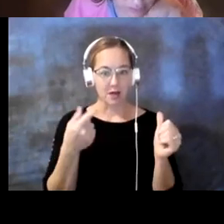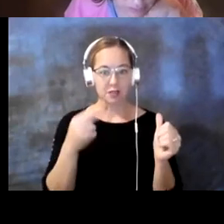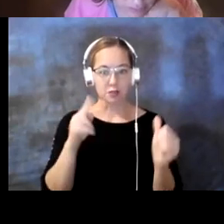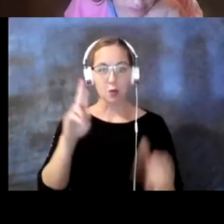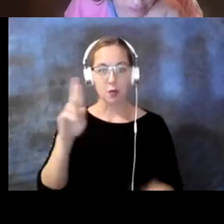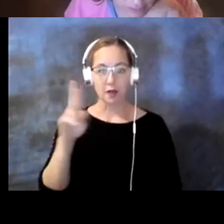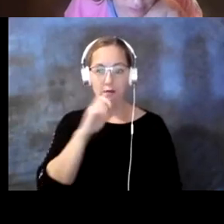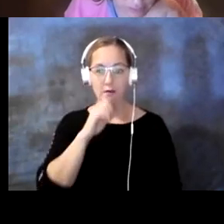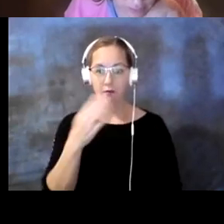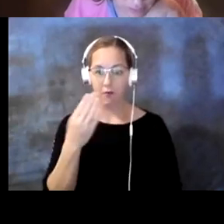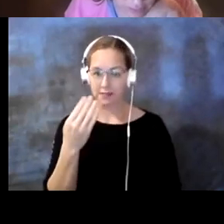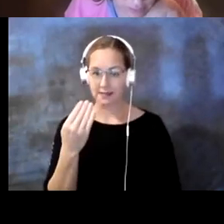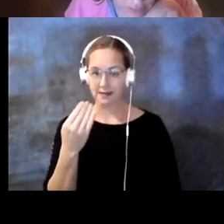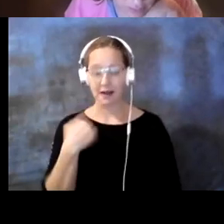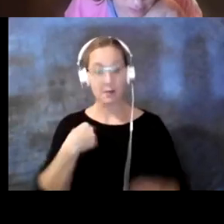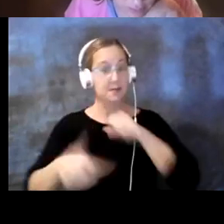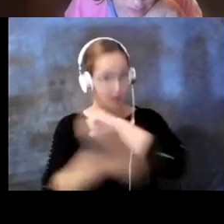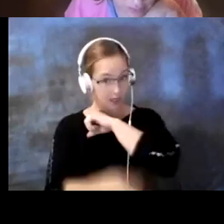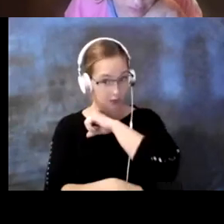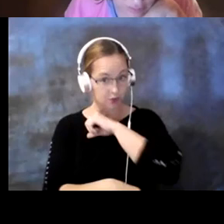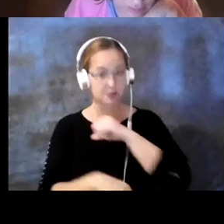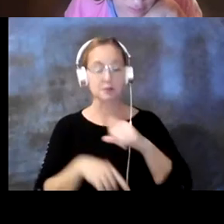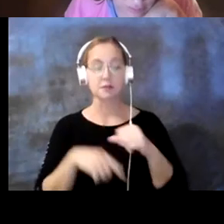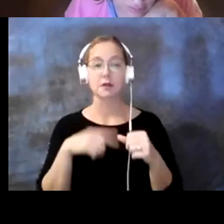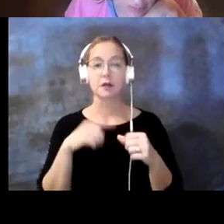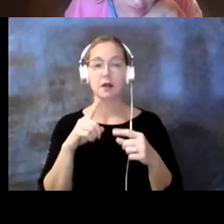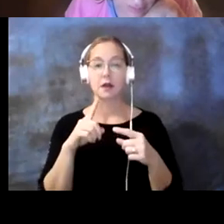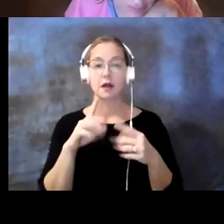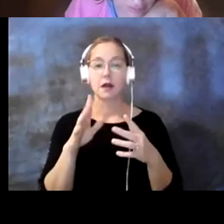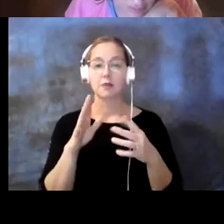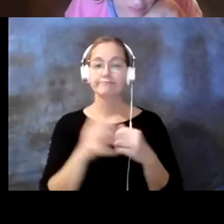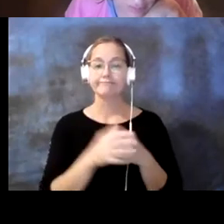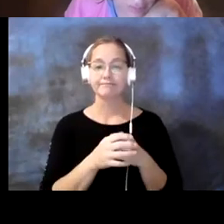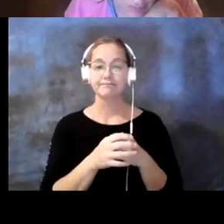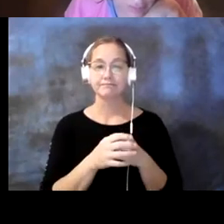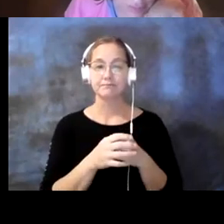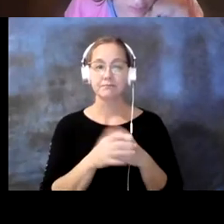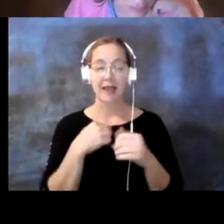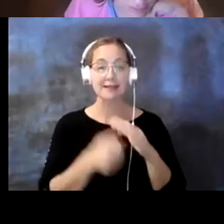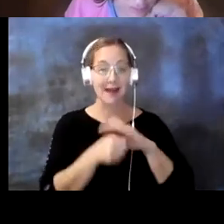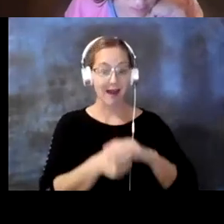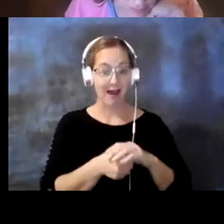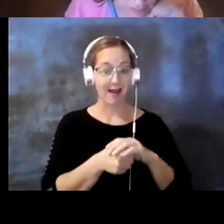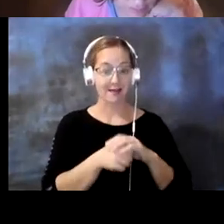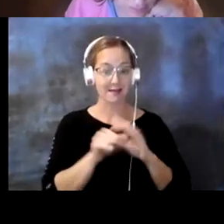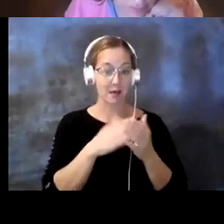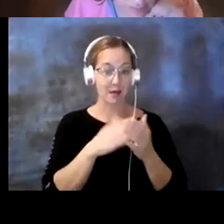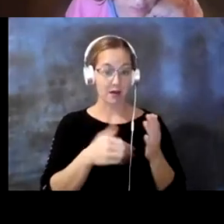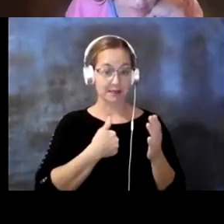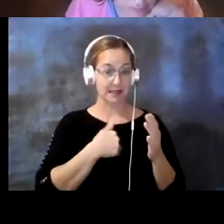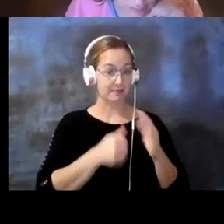was punished for that. And I had to hide that part of myself for a very long